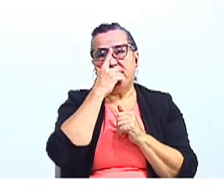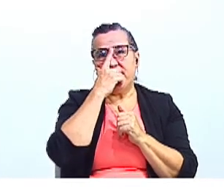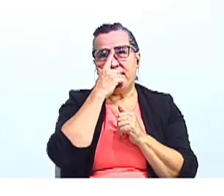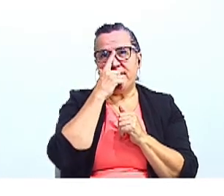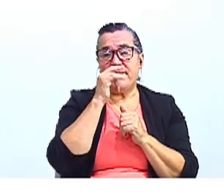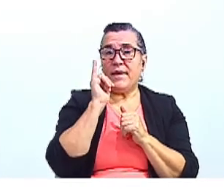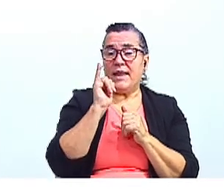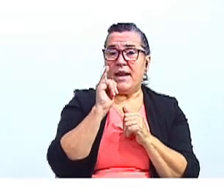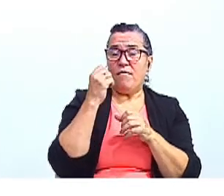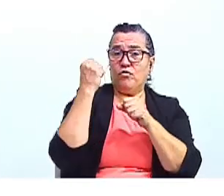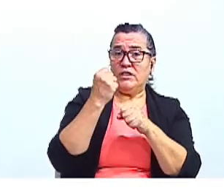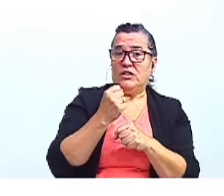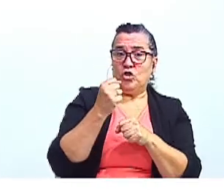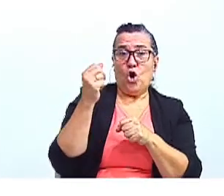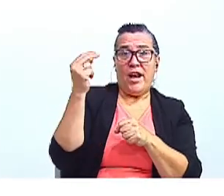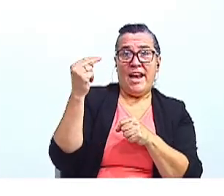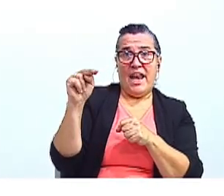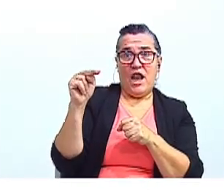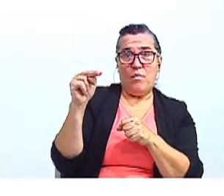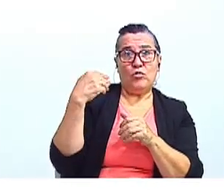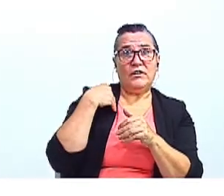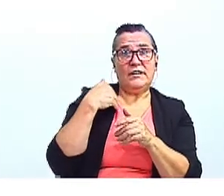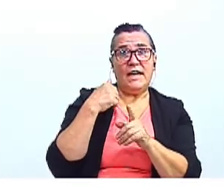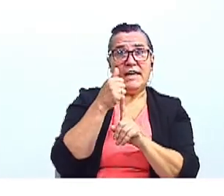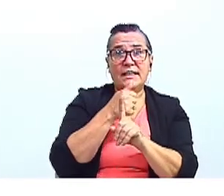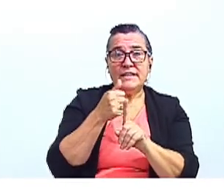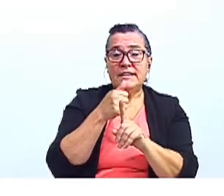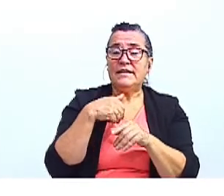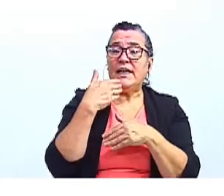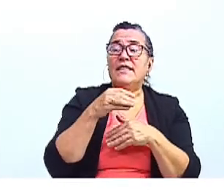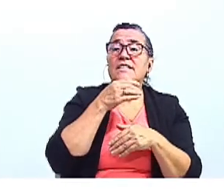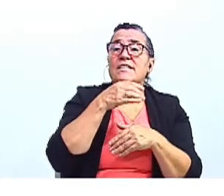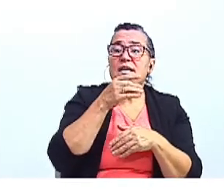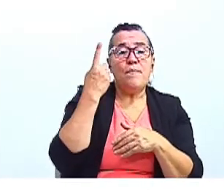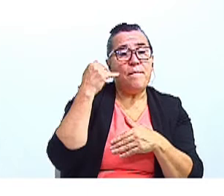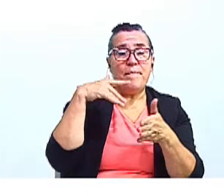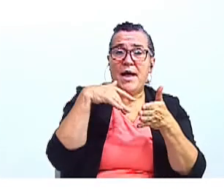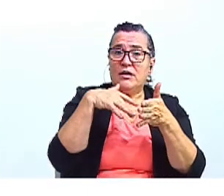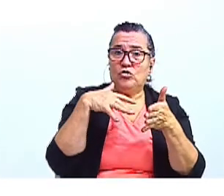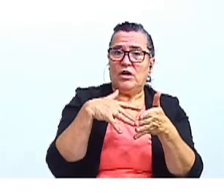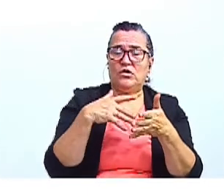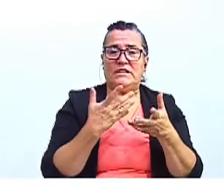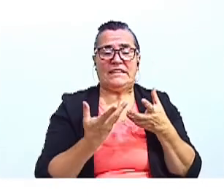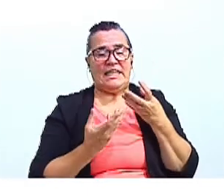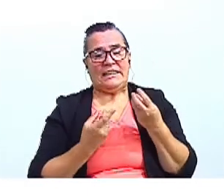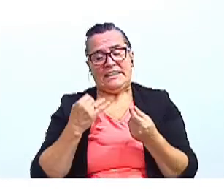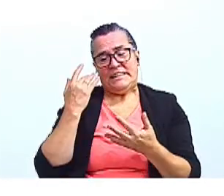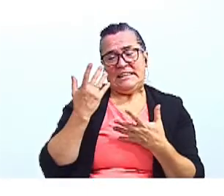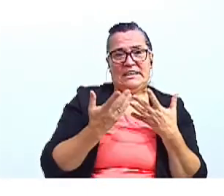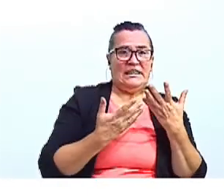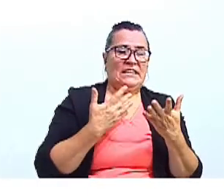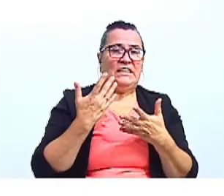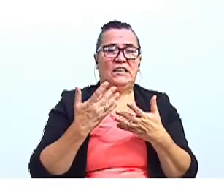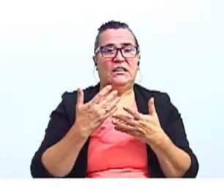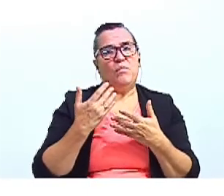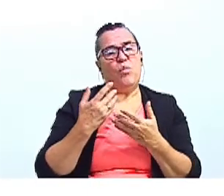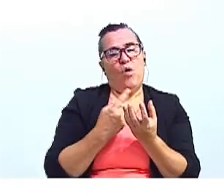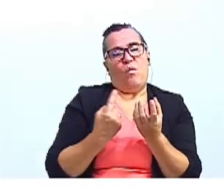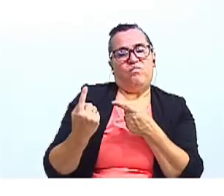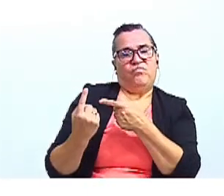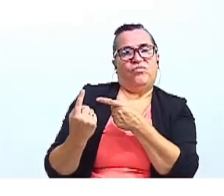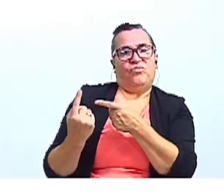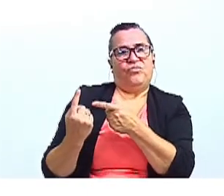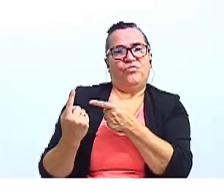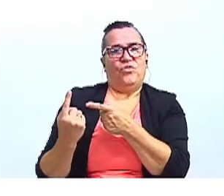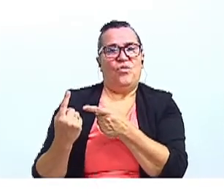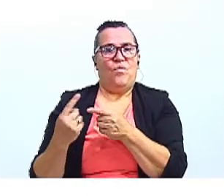The Nemours Foundation has the following advice for students who are dealing with being left out by a clique.